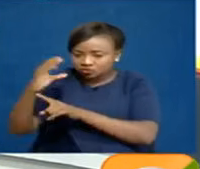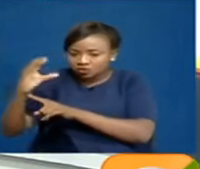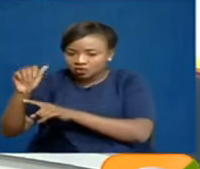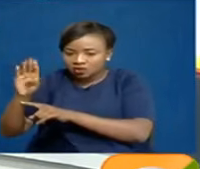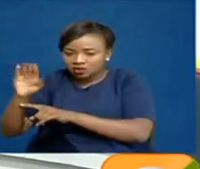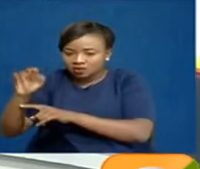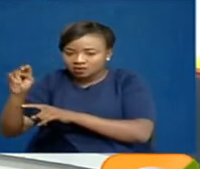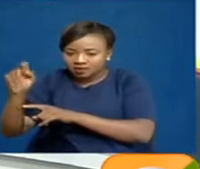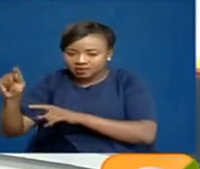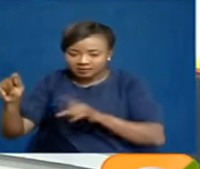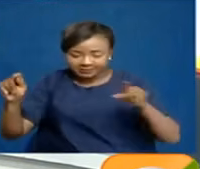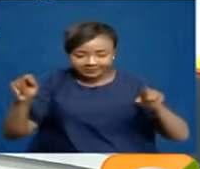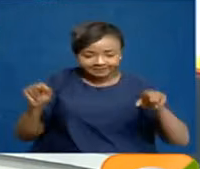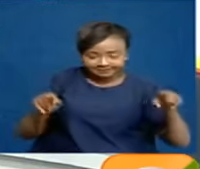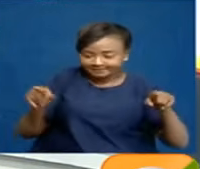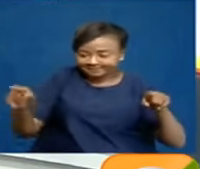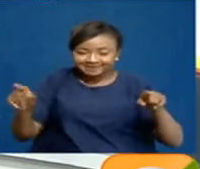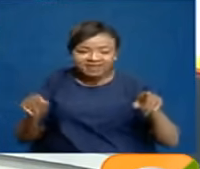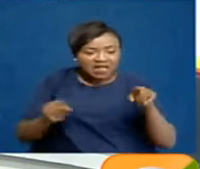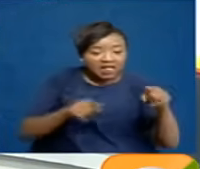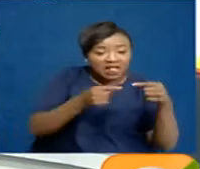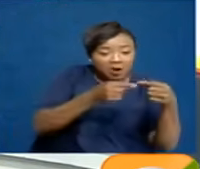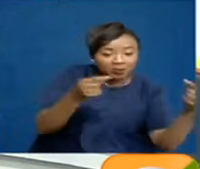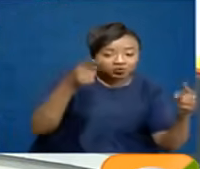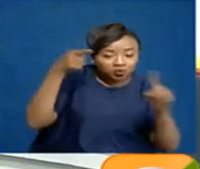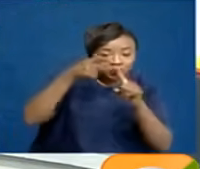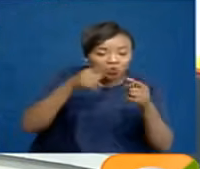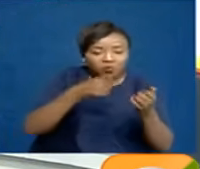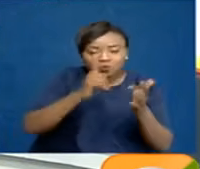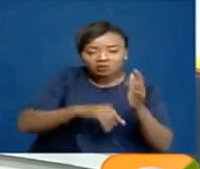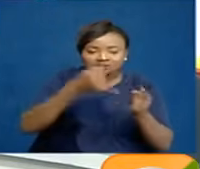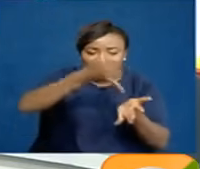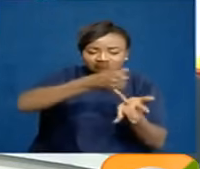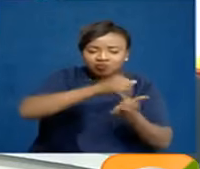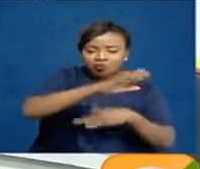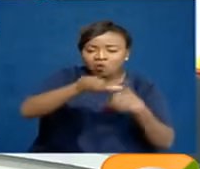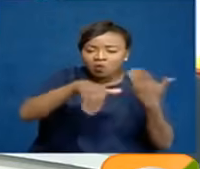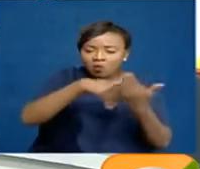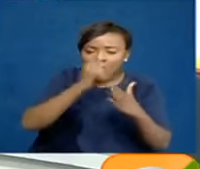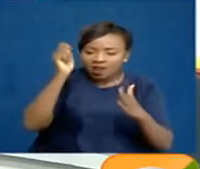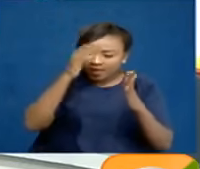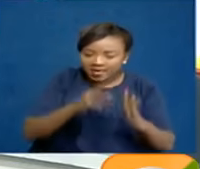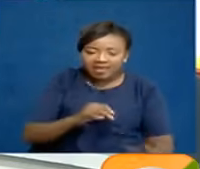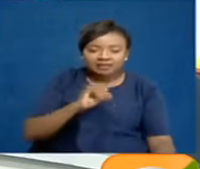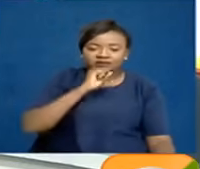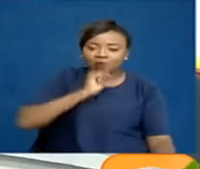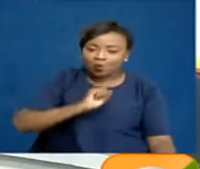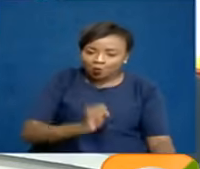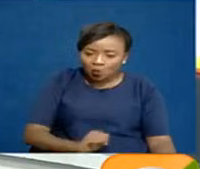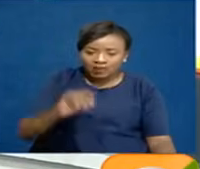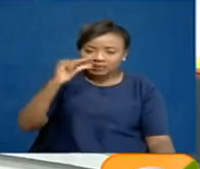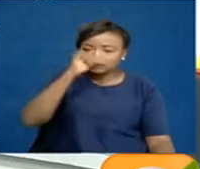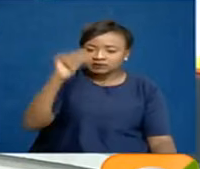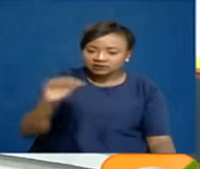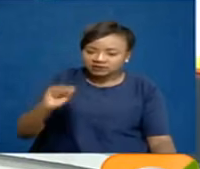Wednesday, said the opposition's cabinet will encompass Kenyans across all age groups, including Gen Zs, who